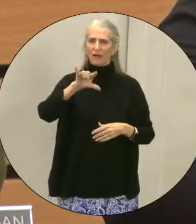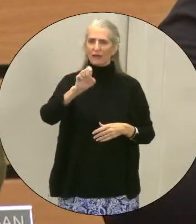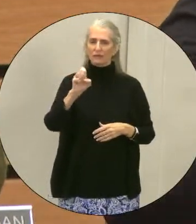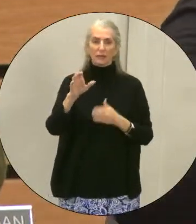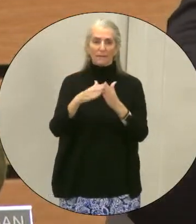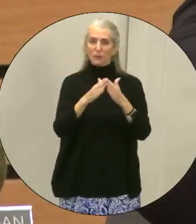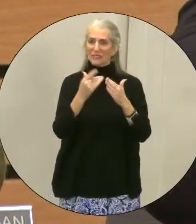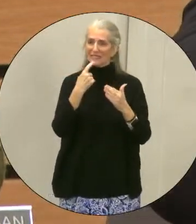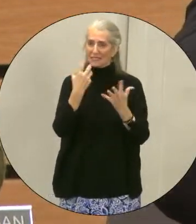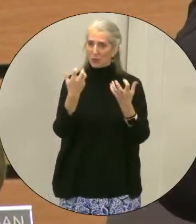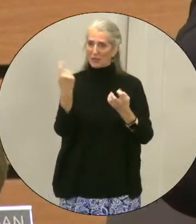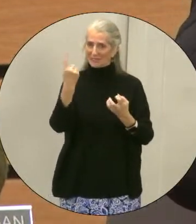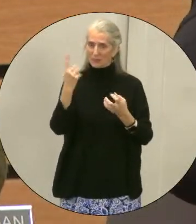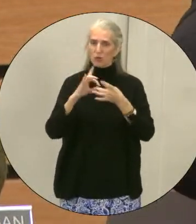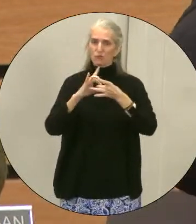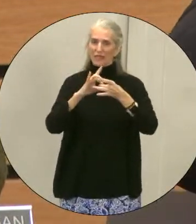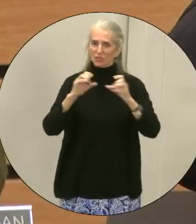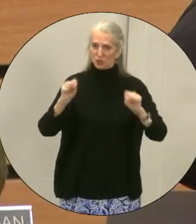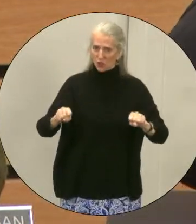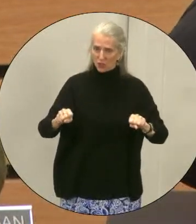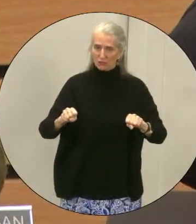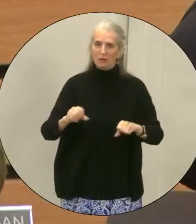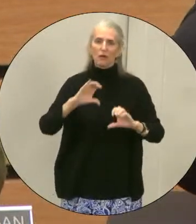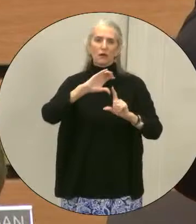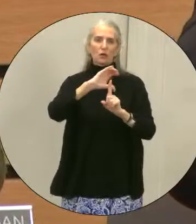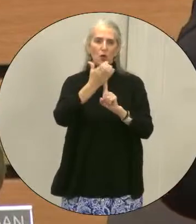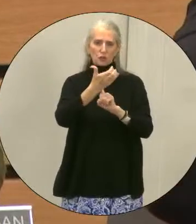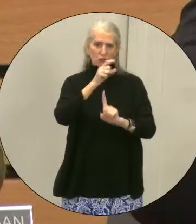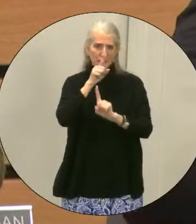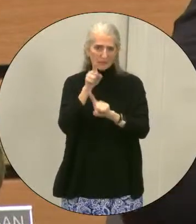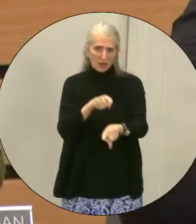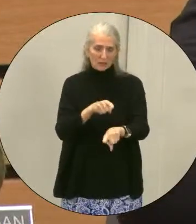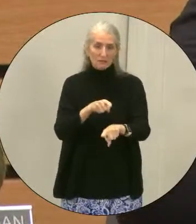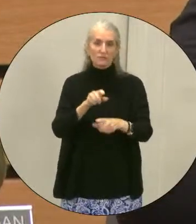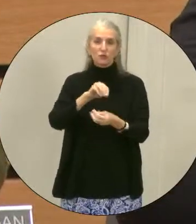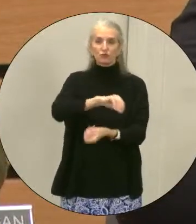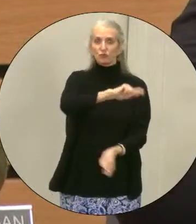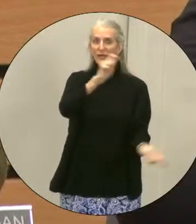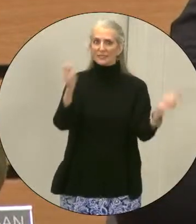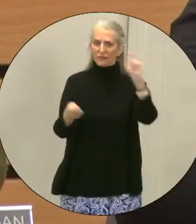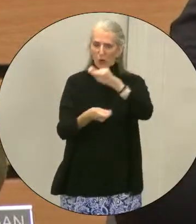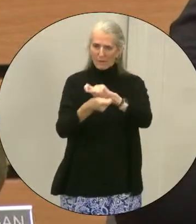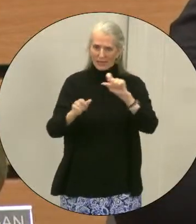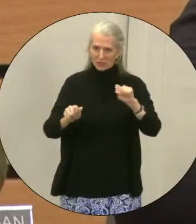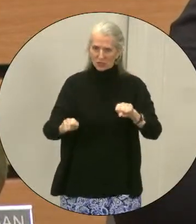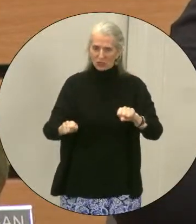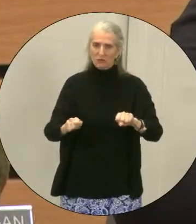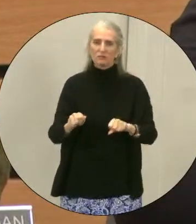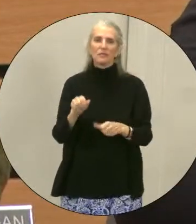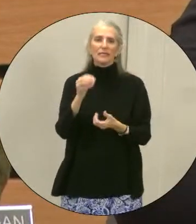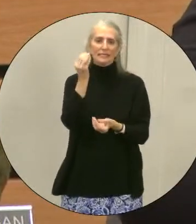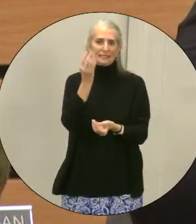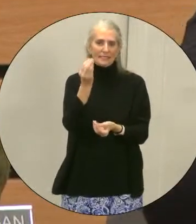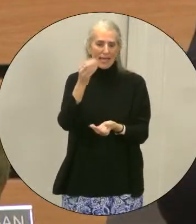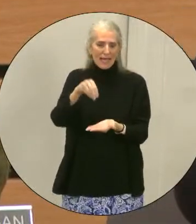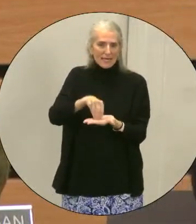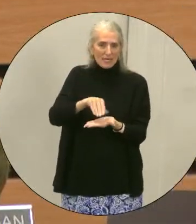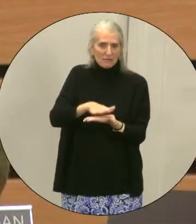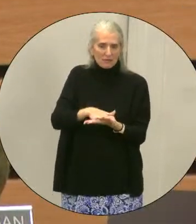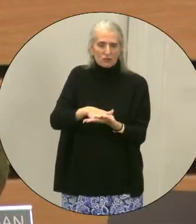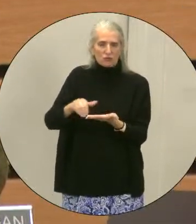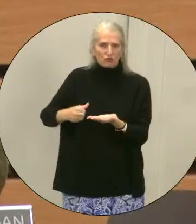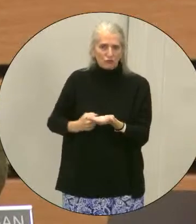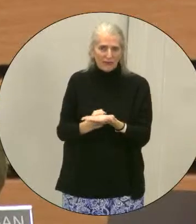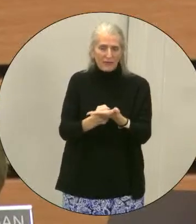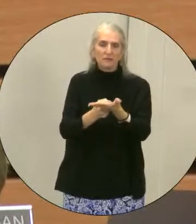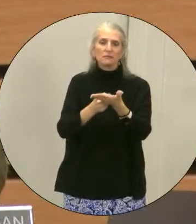wanted someone relational, culturally responsive, transformational, data-driven in order to